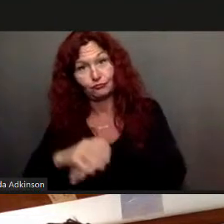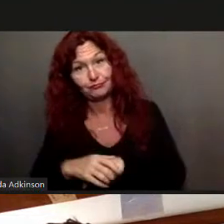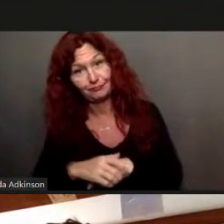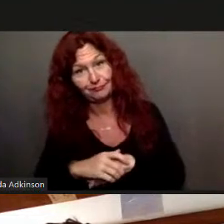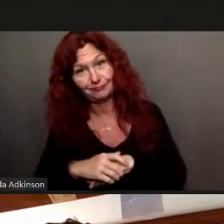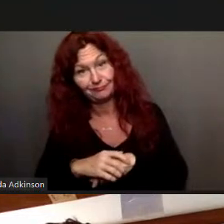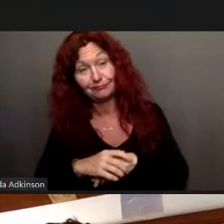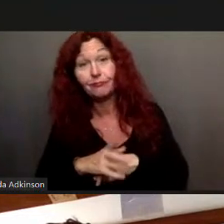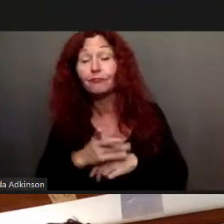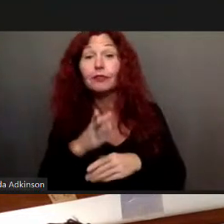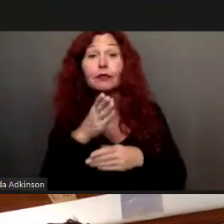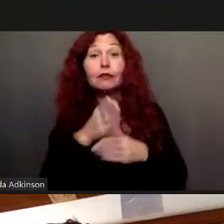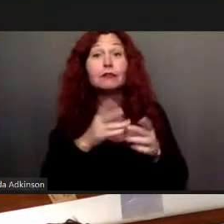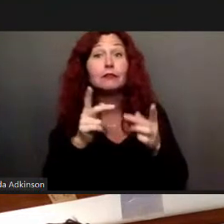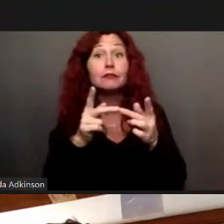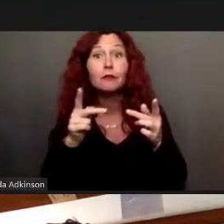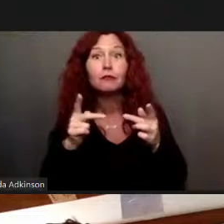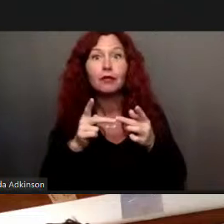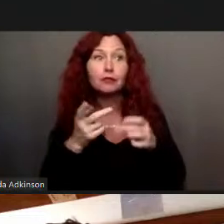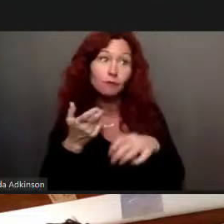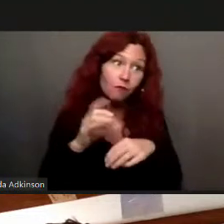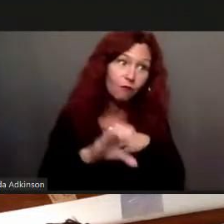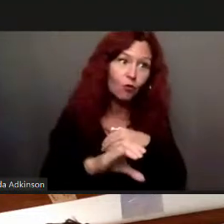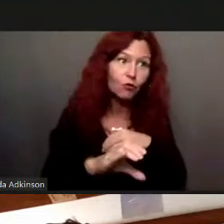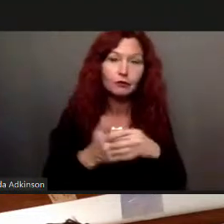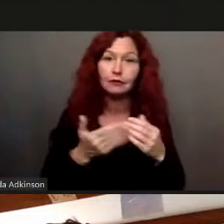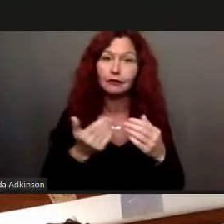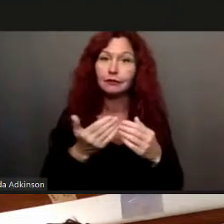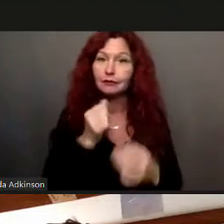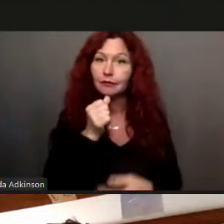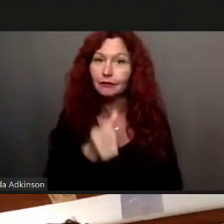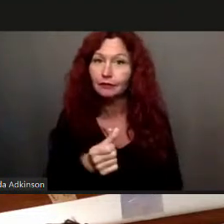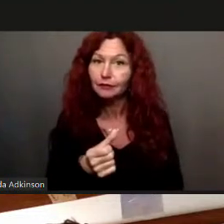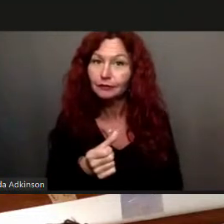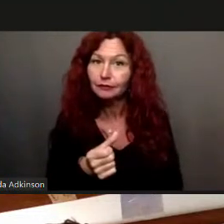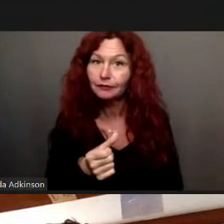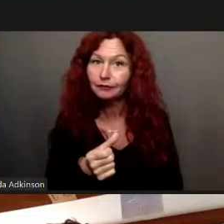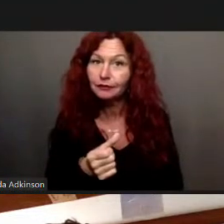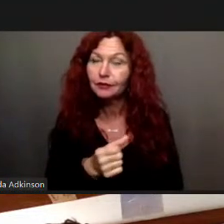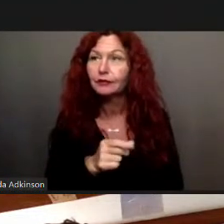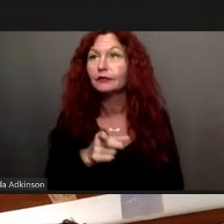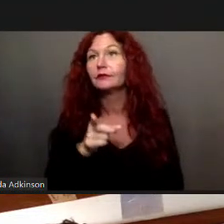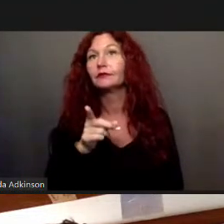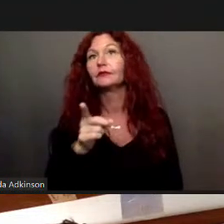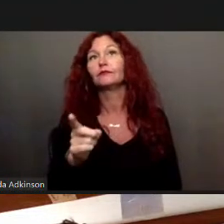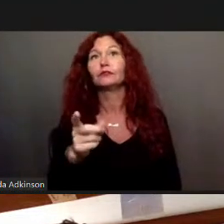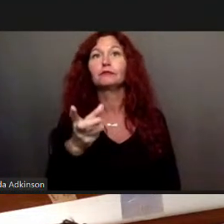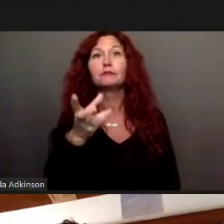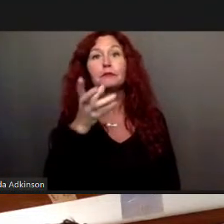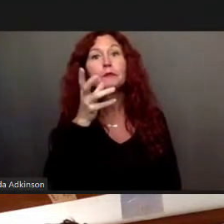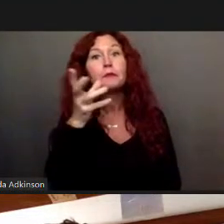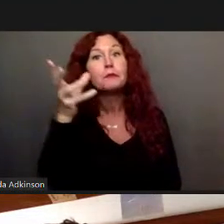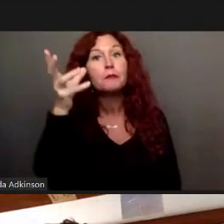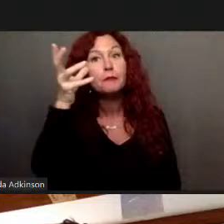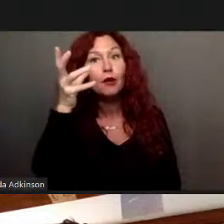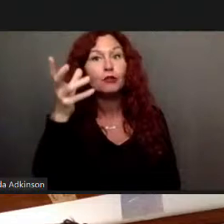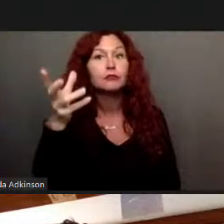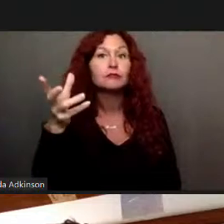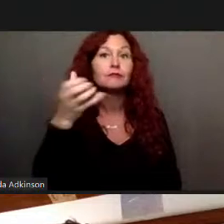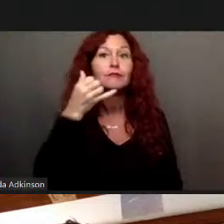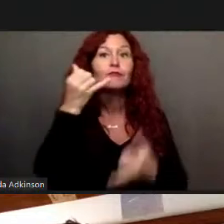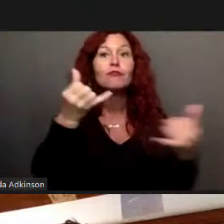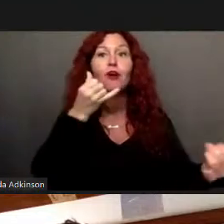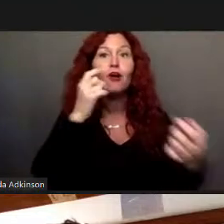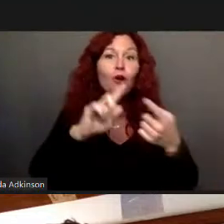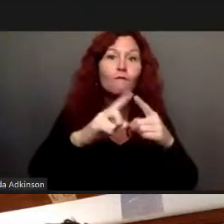very difficult to enforce. If you have parents that call, you know, and their kids want to have a pool party with some of their friends and they come on